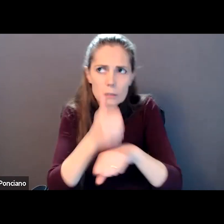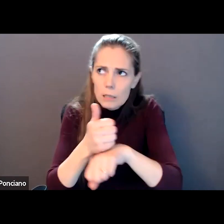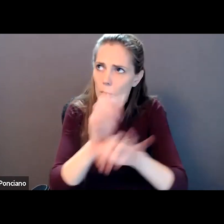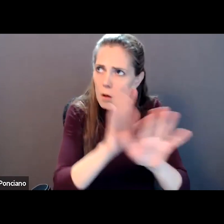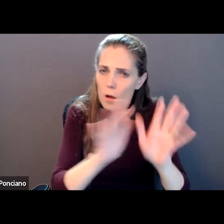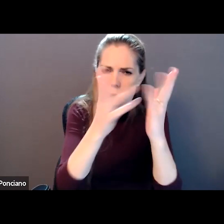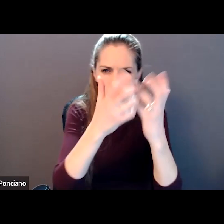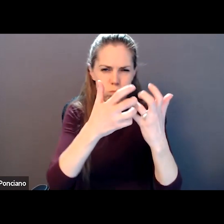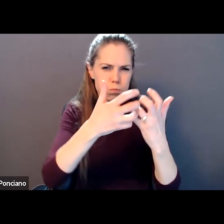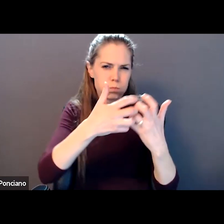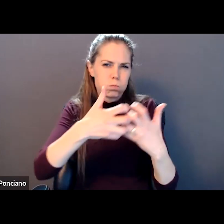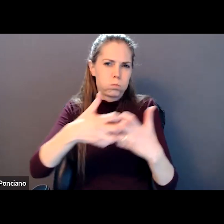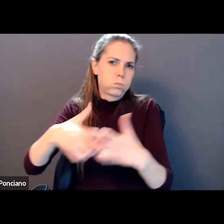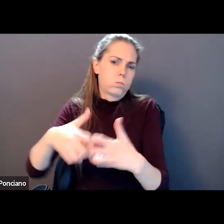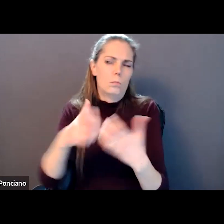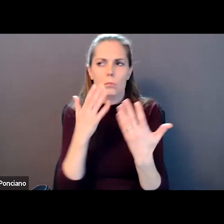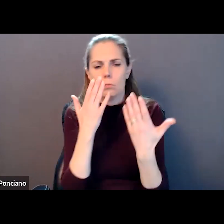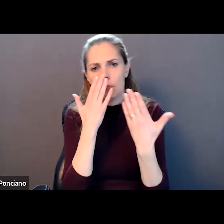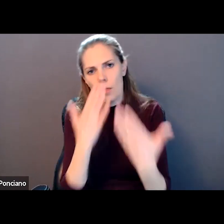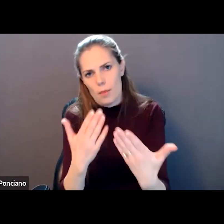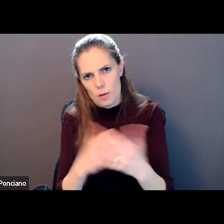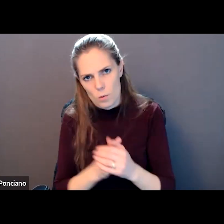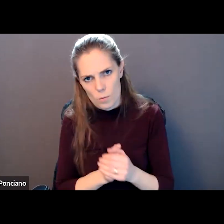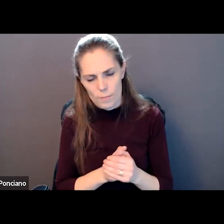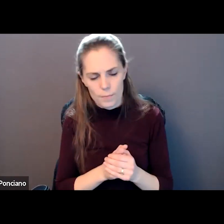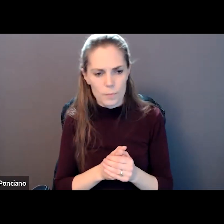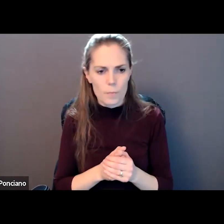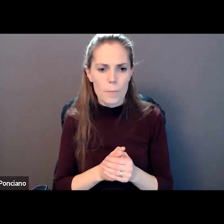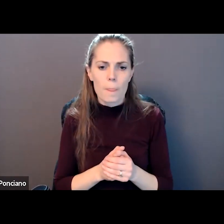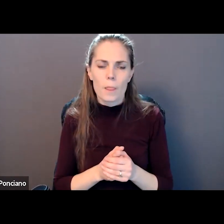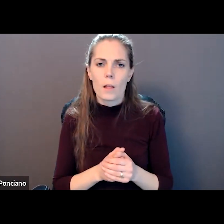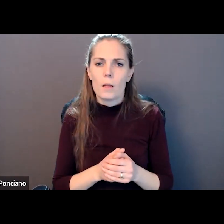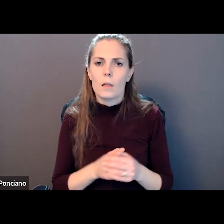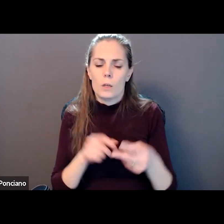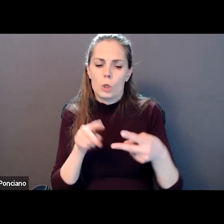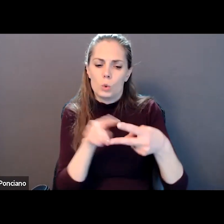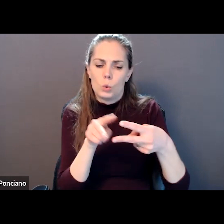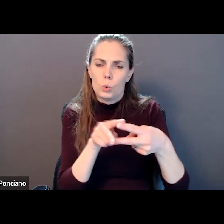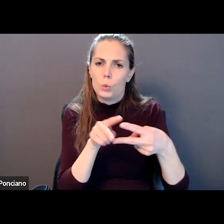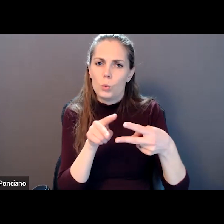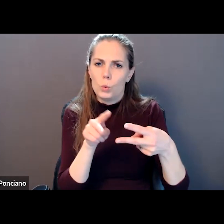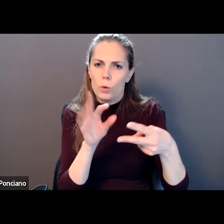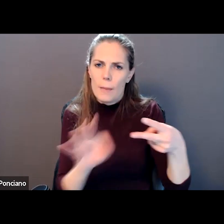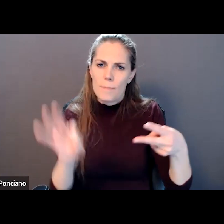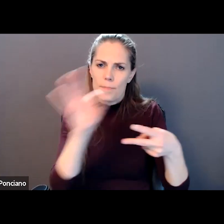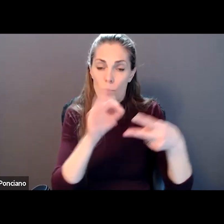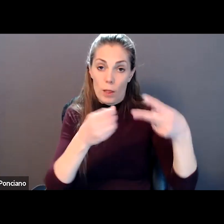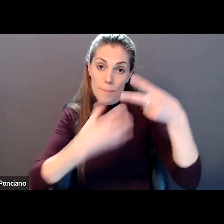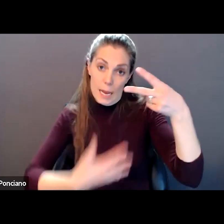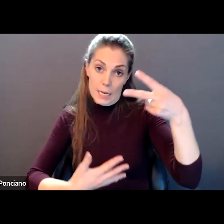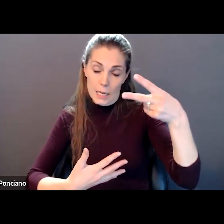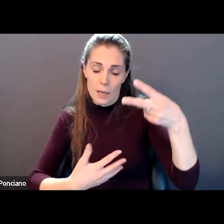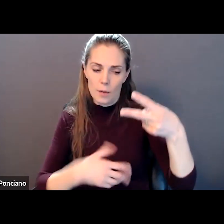this happen. And our two main folks I want to mention, and there's many, but I want to really